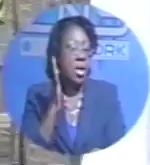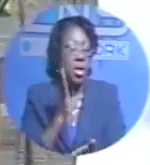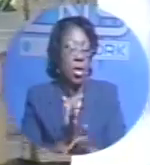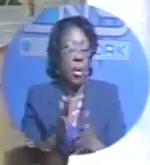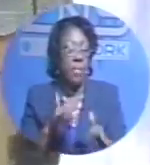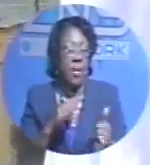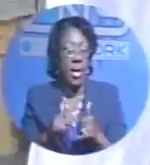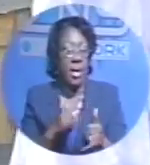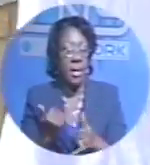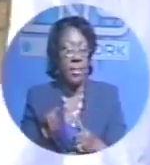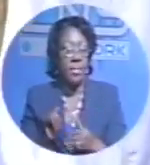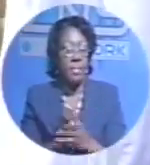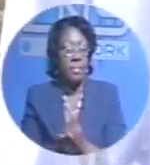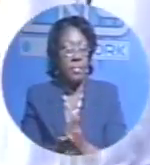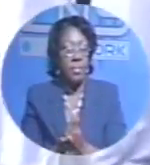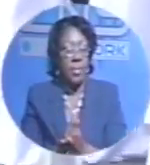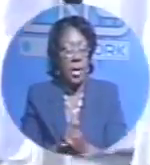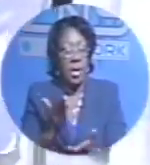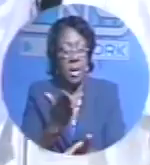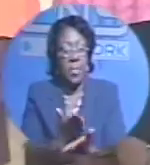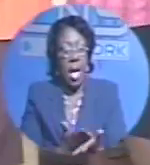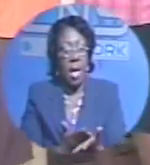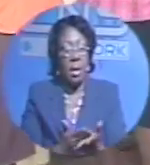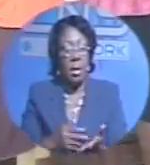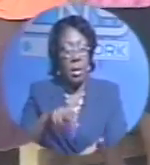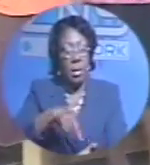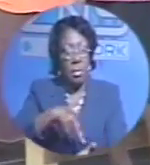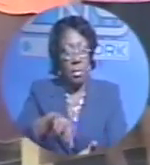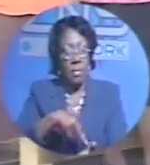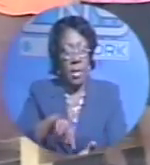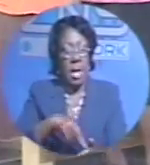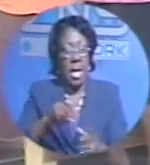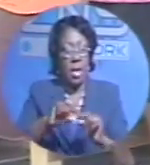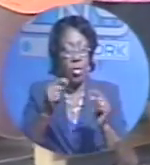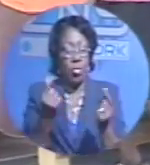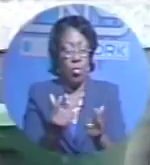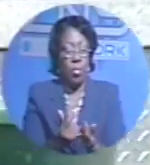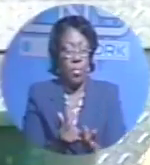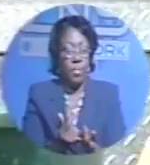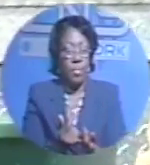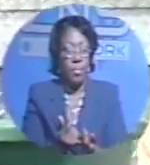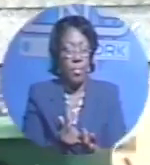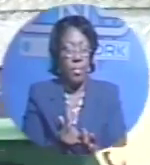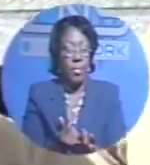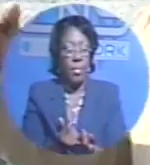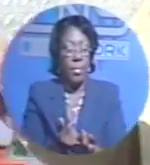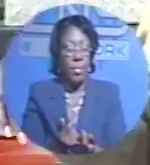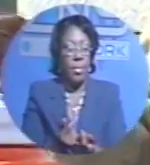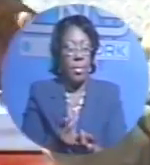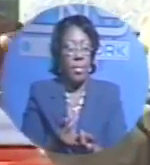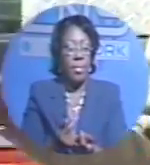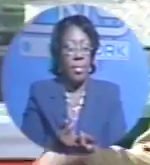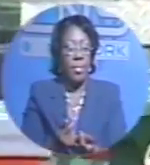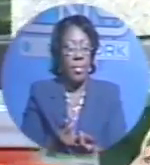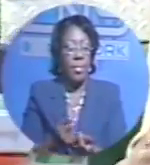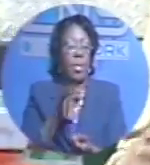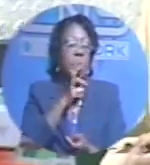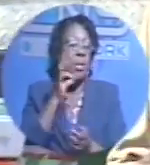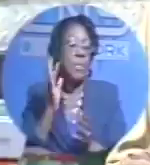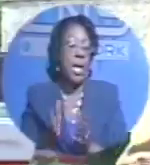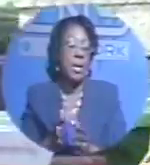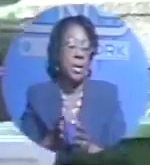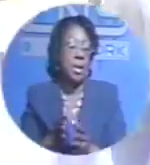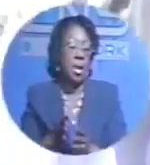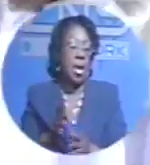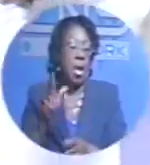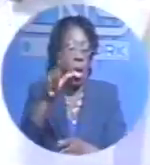school. Andisha is part of a dance troupe at International Praying Deliverance Ministries. Popular pastor, the singing bishop, Lawrence Roll, put thought